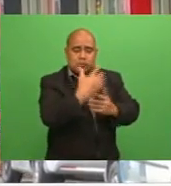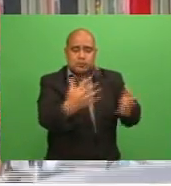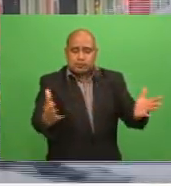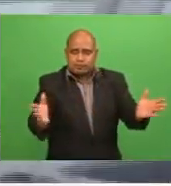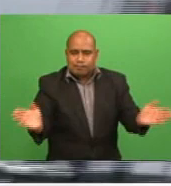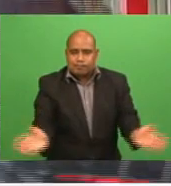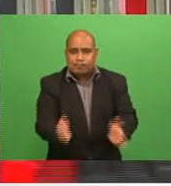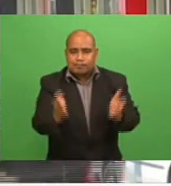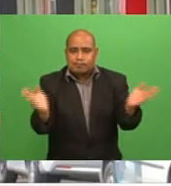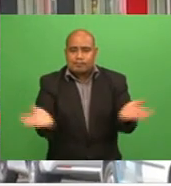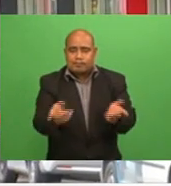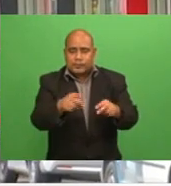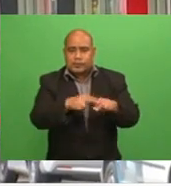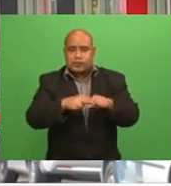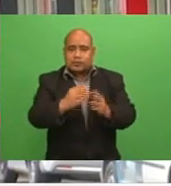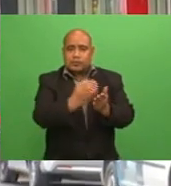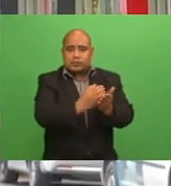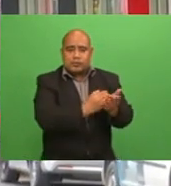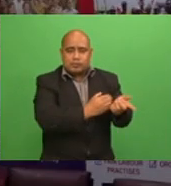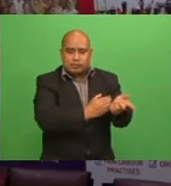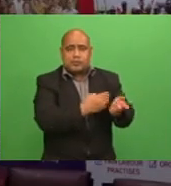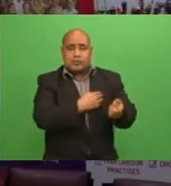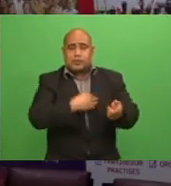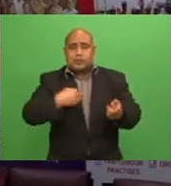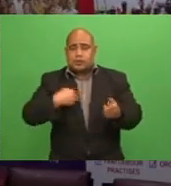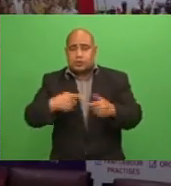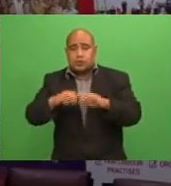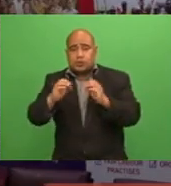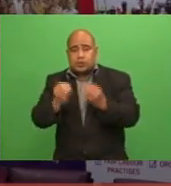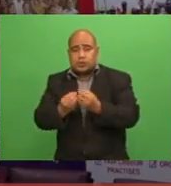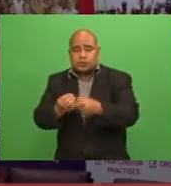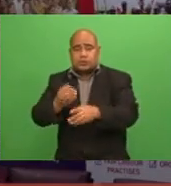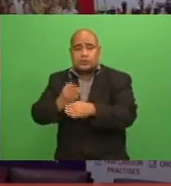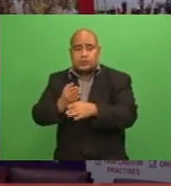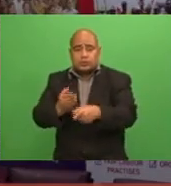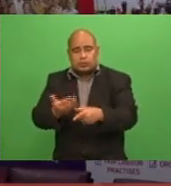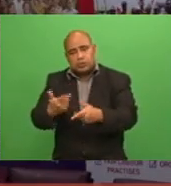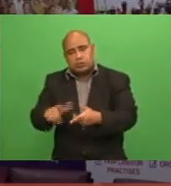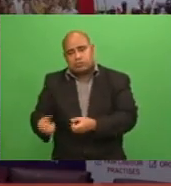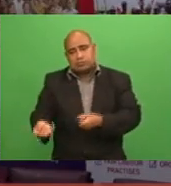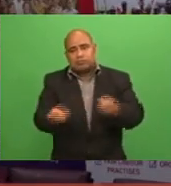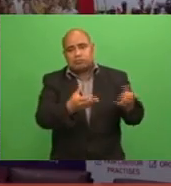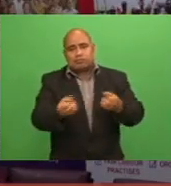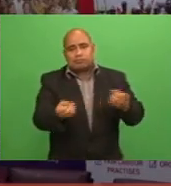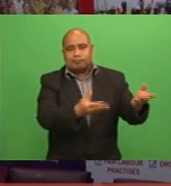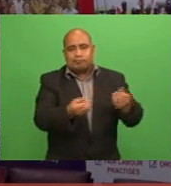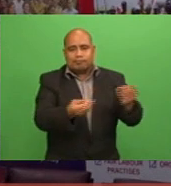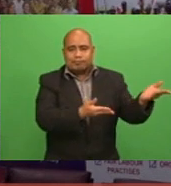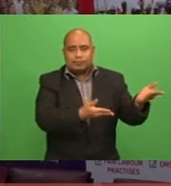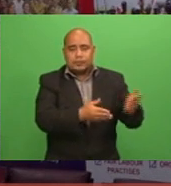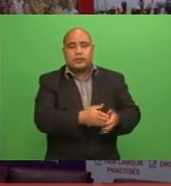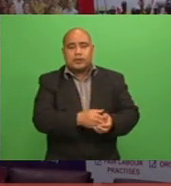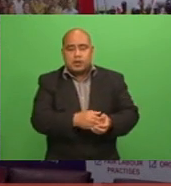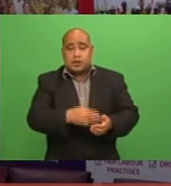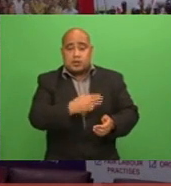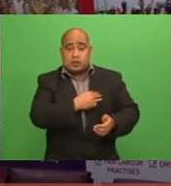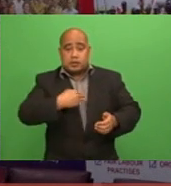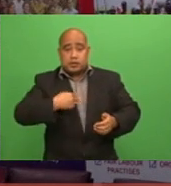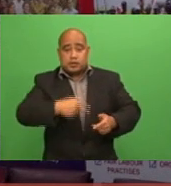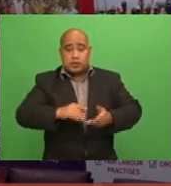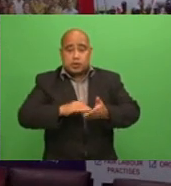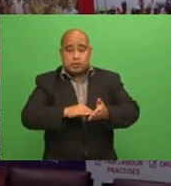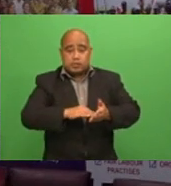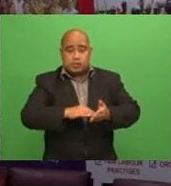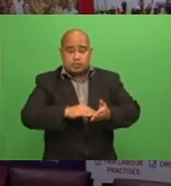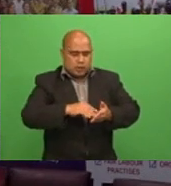already put its case forward. Our submissions have been around helping to keep money within the businesses. So, you know,